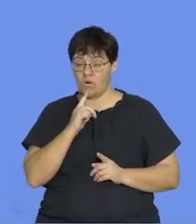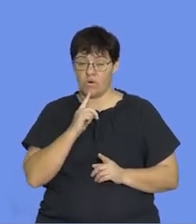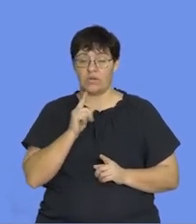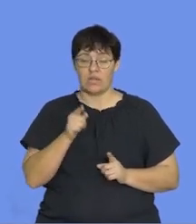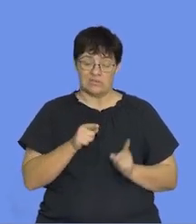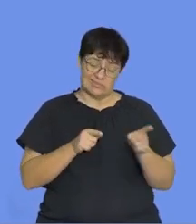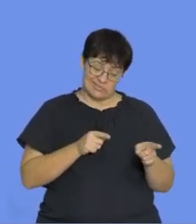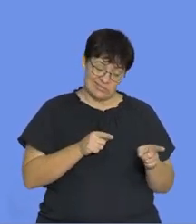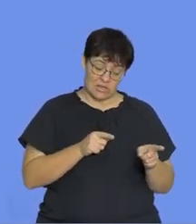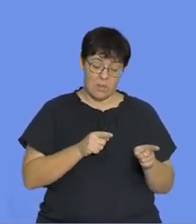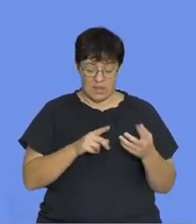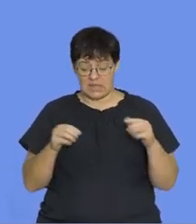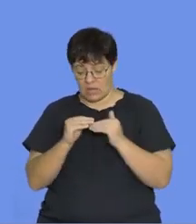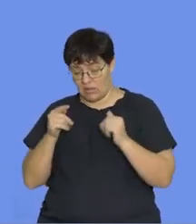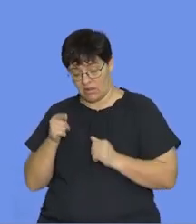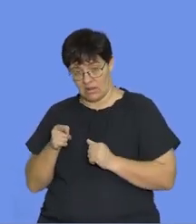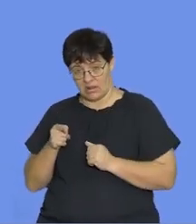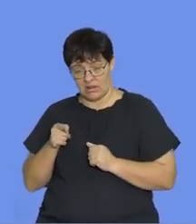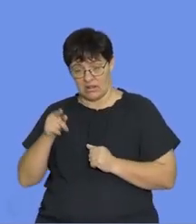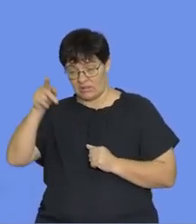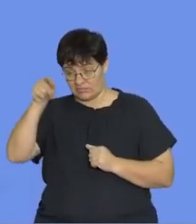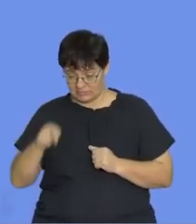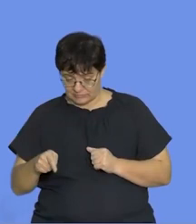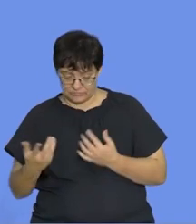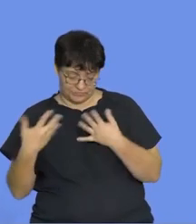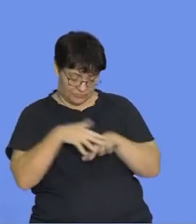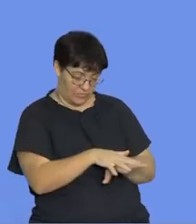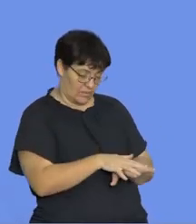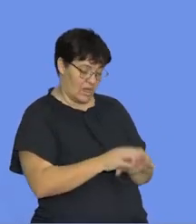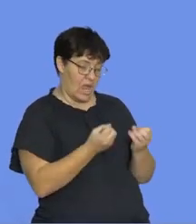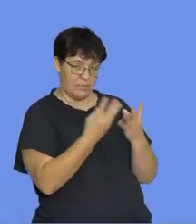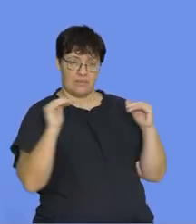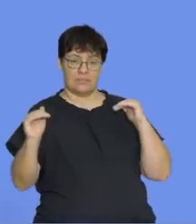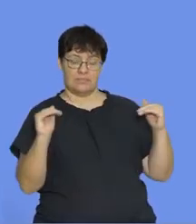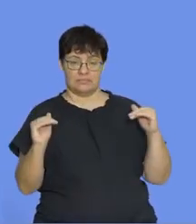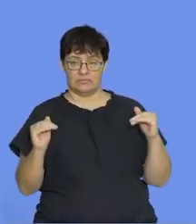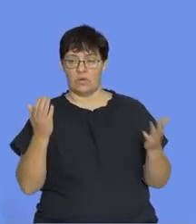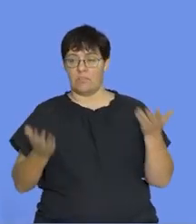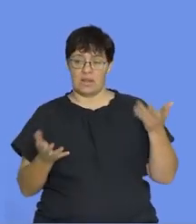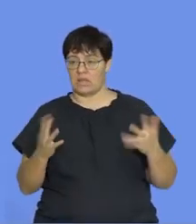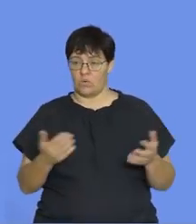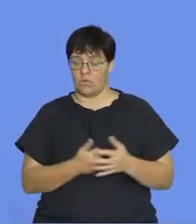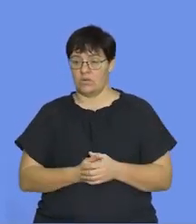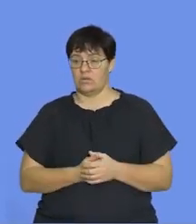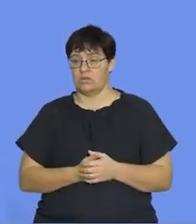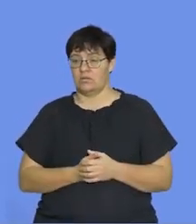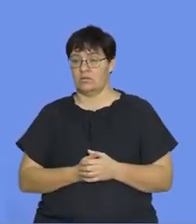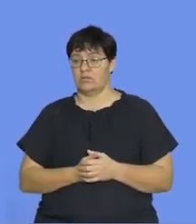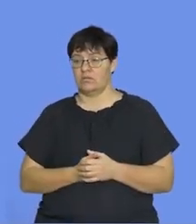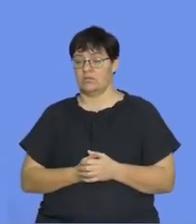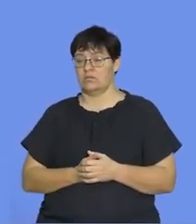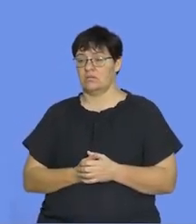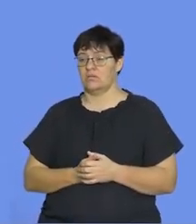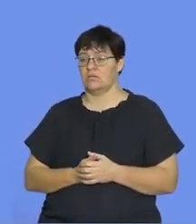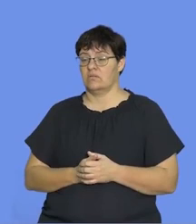those of the product. So for us to balance that, we can go ahead and say, okay, if we have, for argument's sake,